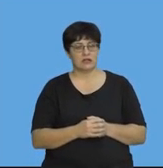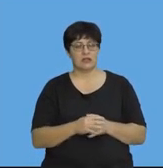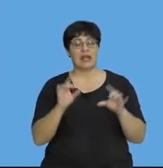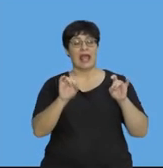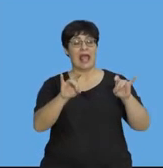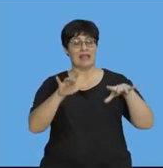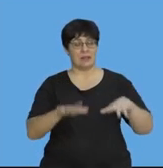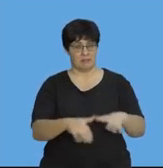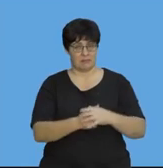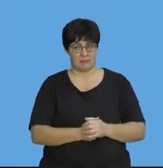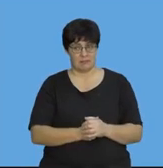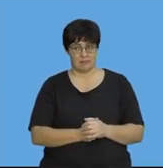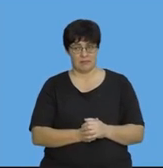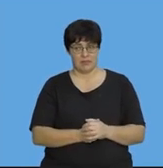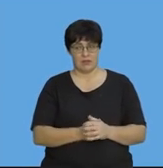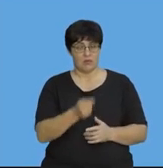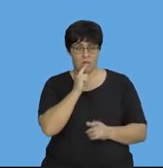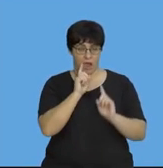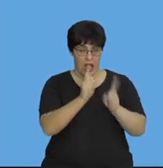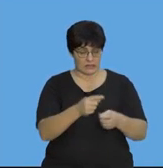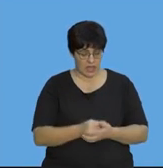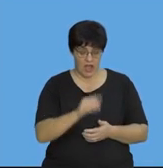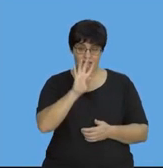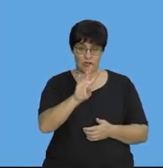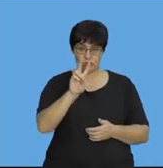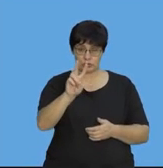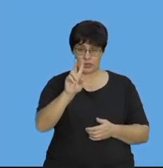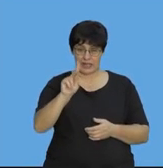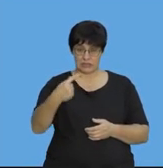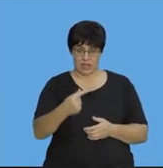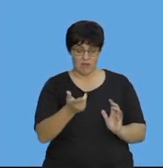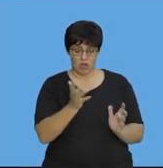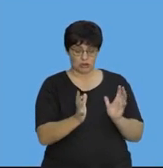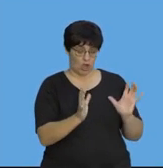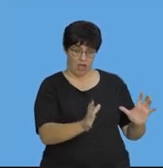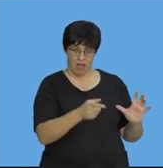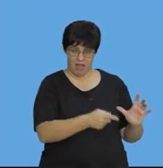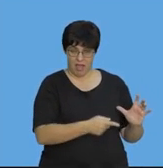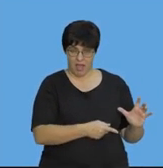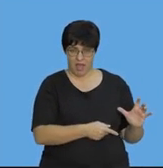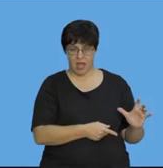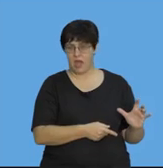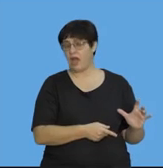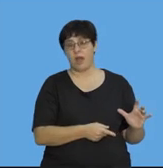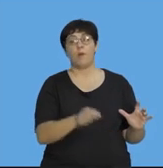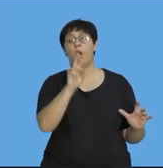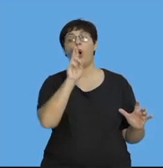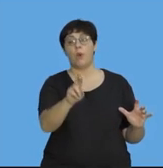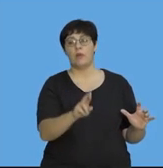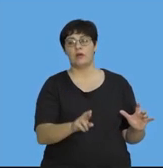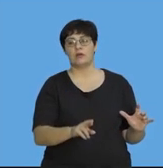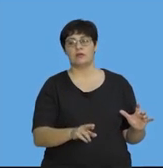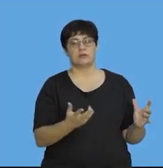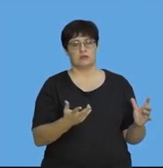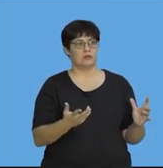an exam, if you get an answer of 42 kilograms for a soccer ball, I'm sincerely hoping you're